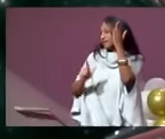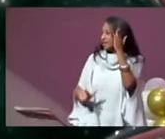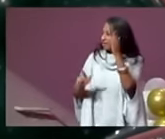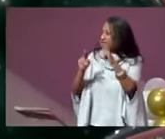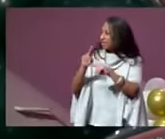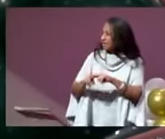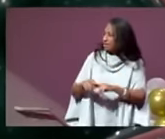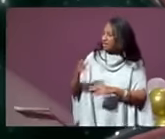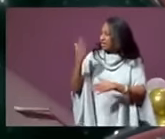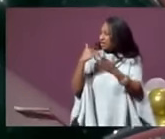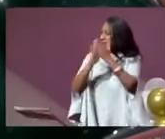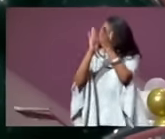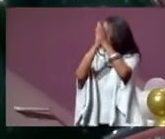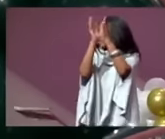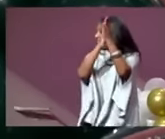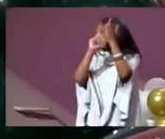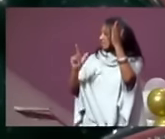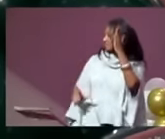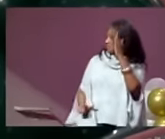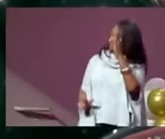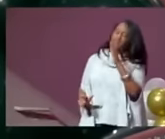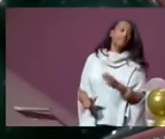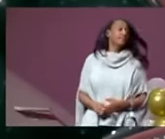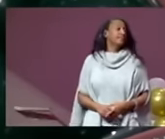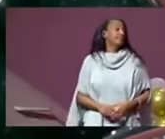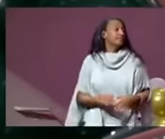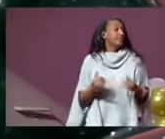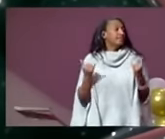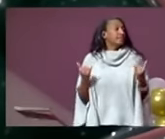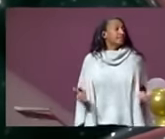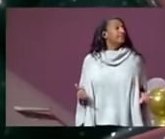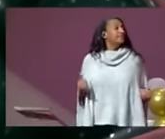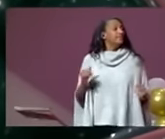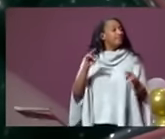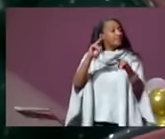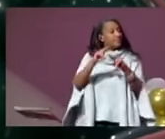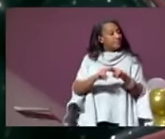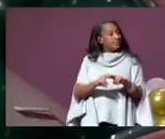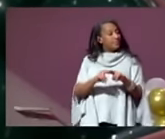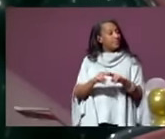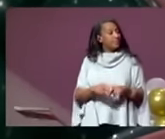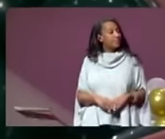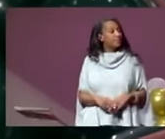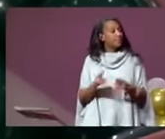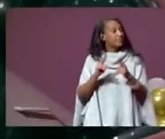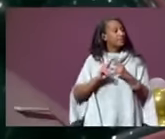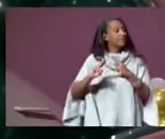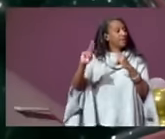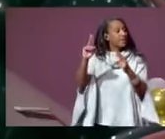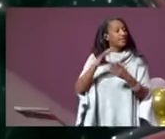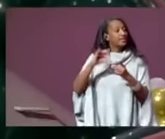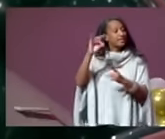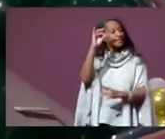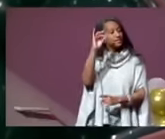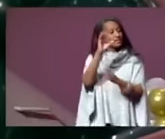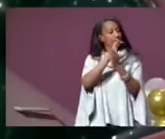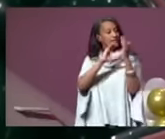on, Shabbat the Lord as you go to your seat. We honor the Spirit of